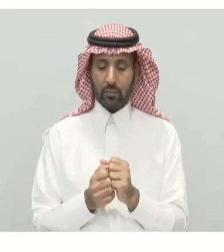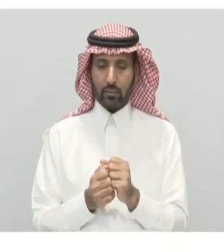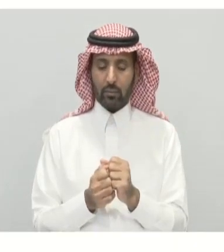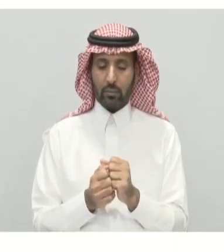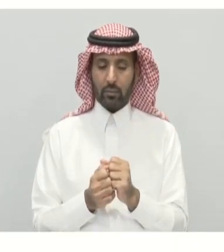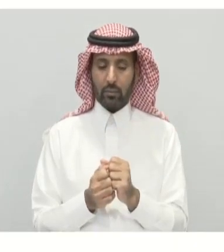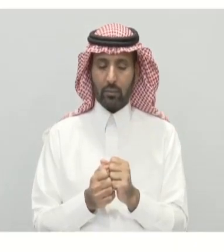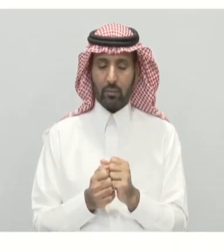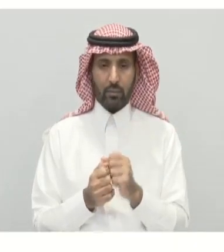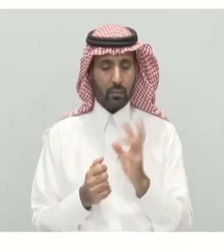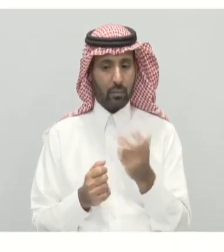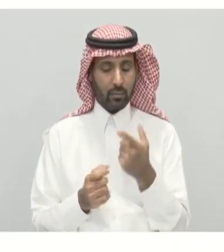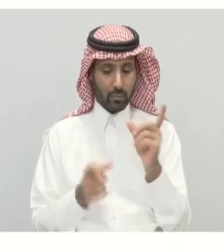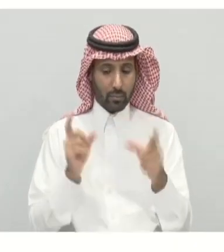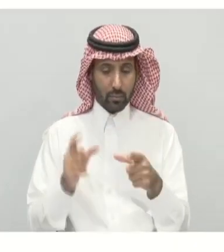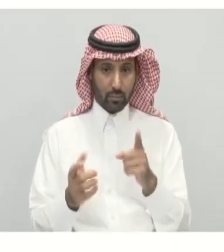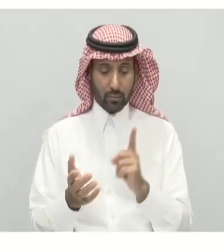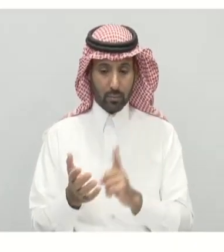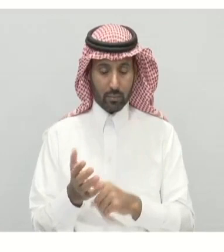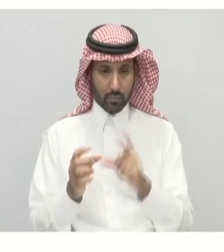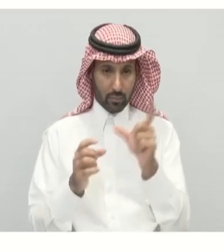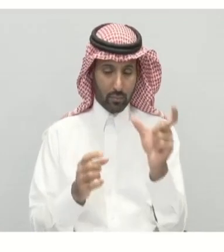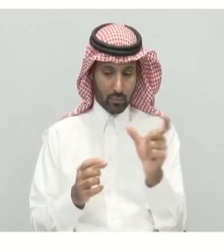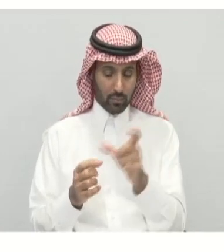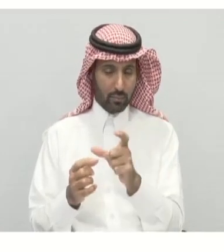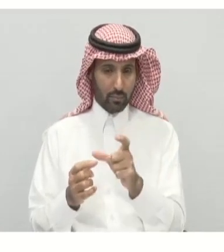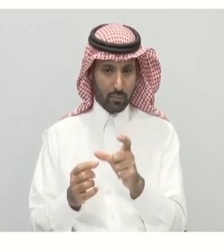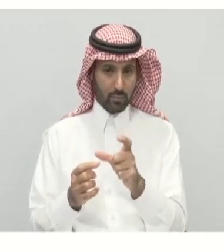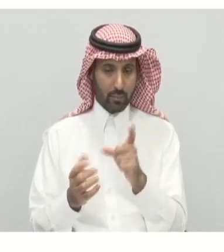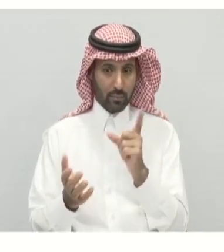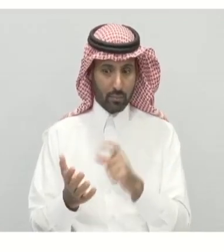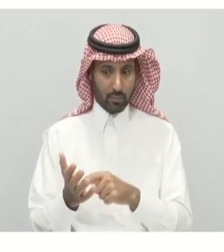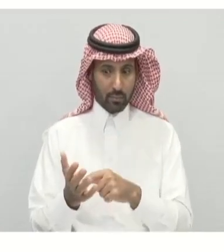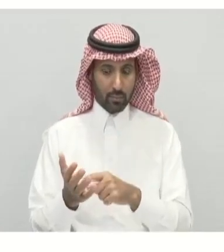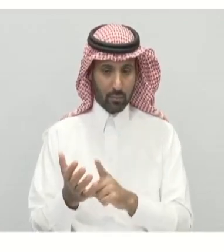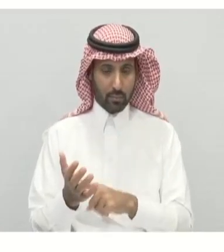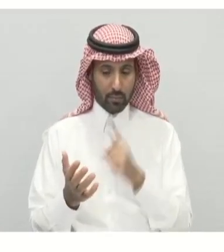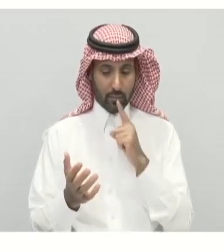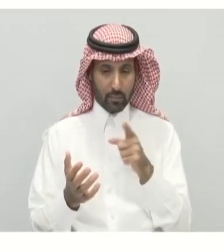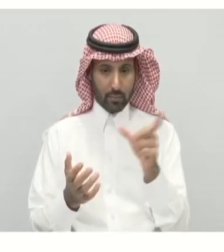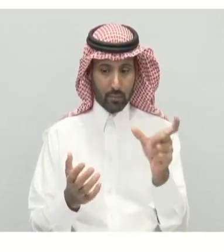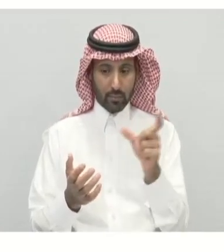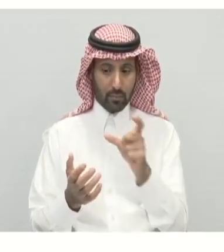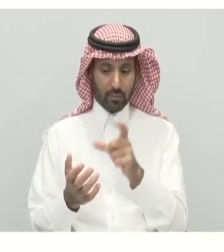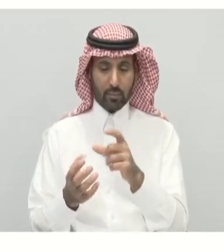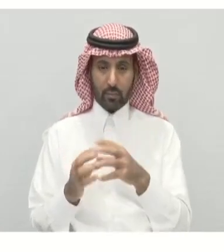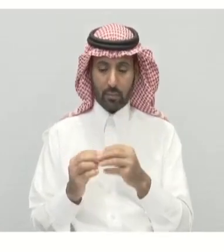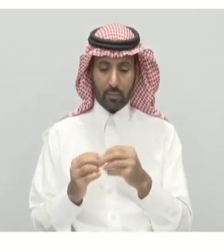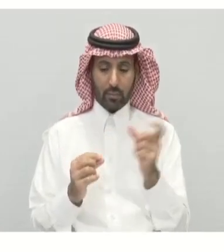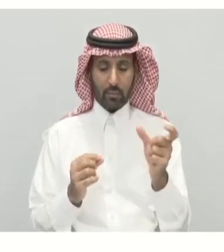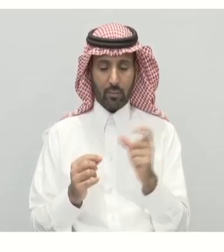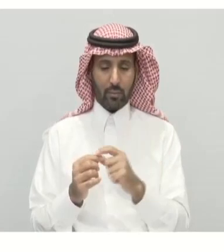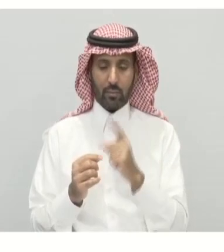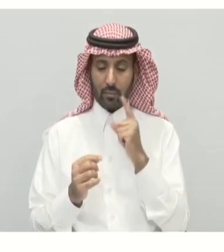Okay, how about the real talk phrases? We're having real talk phrases are actually not a word and a meaning. we're